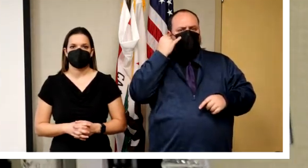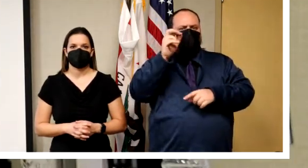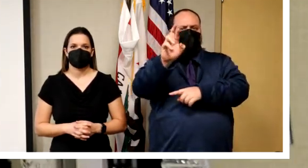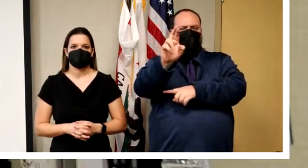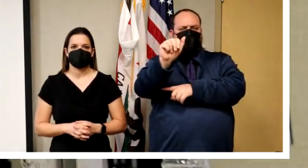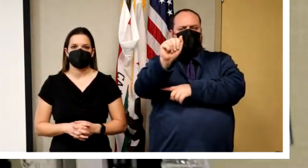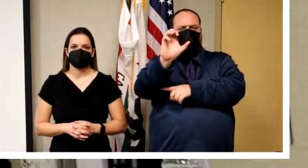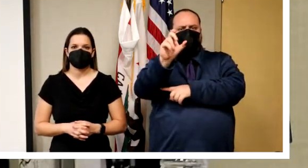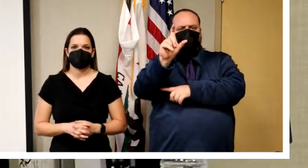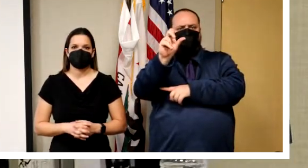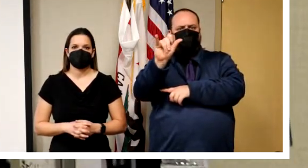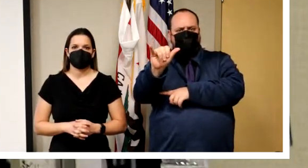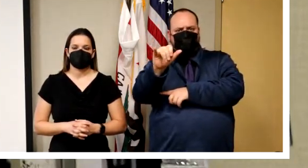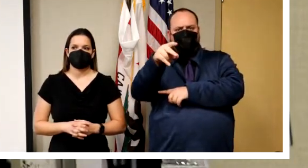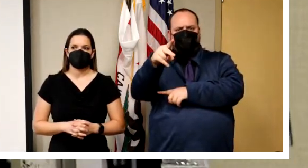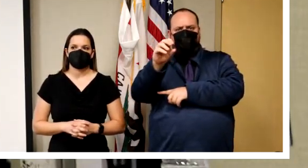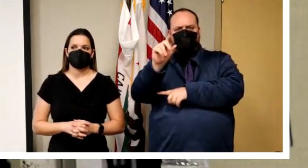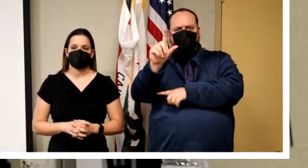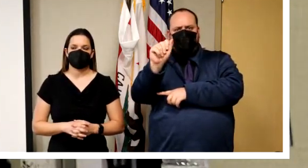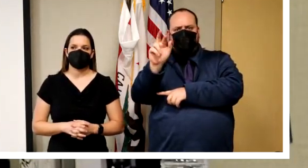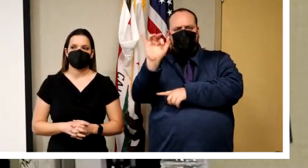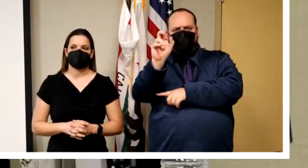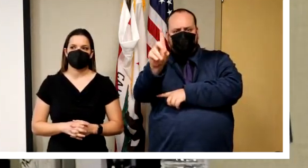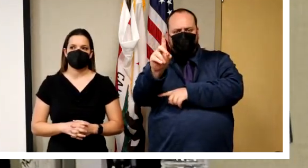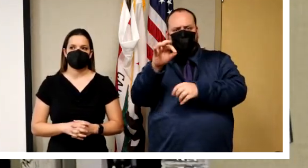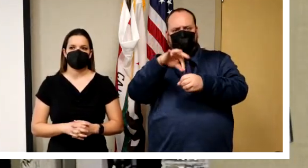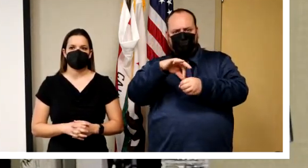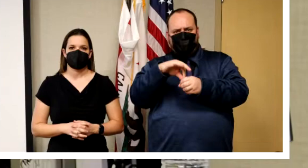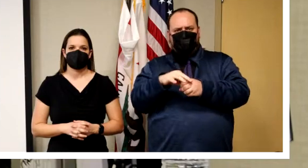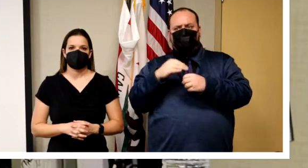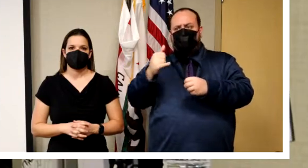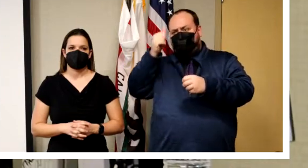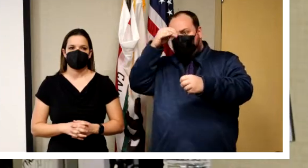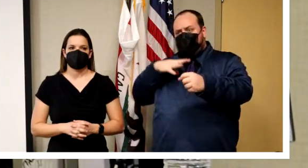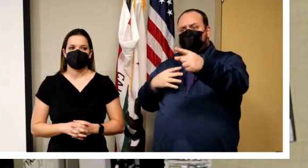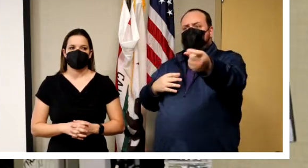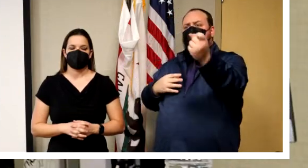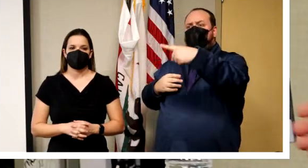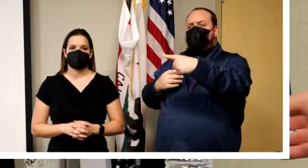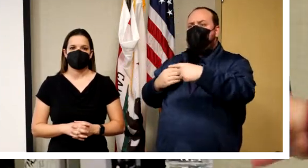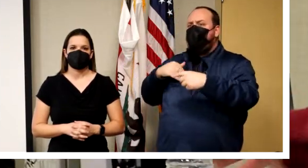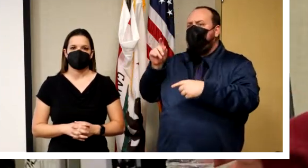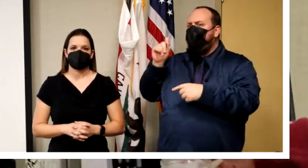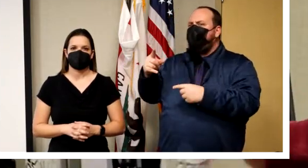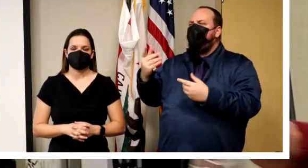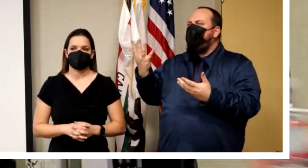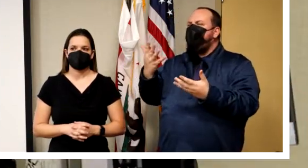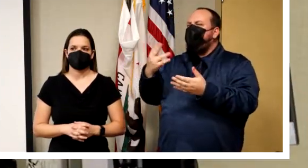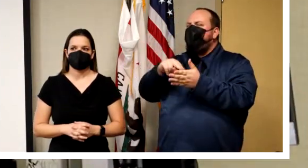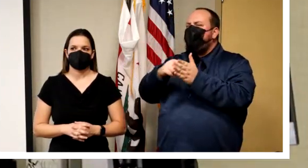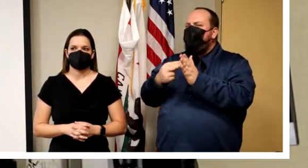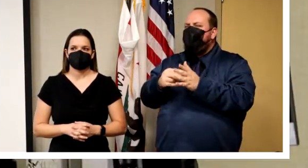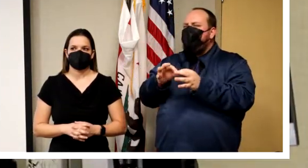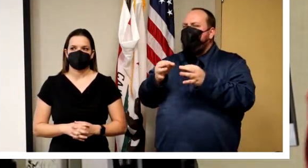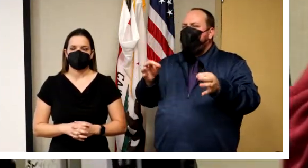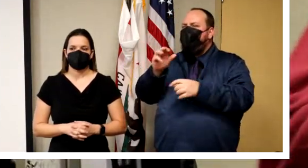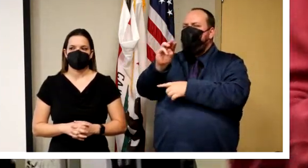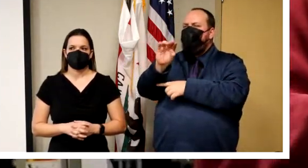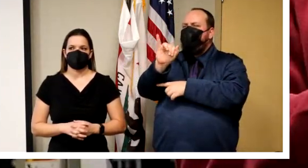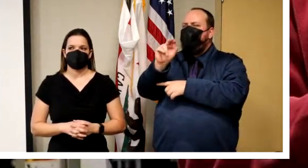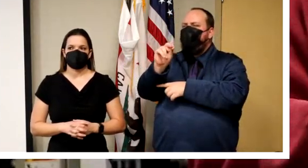what number 2 is. I have a question for you. So Yes. what's the definition of a minority